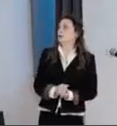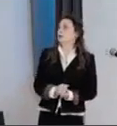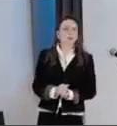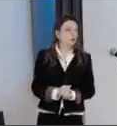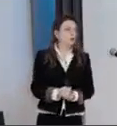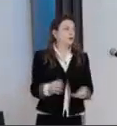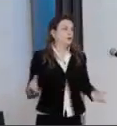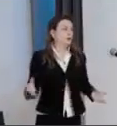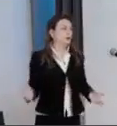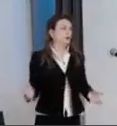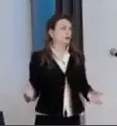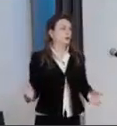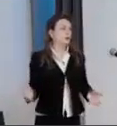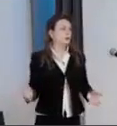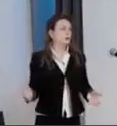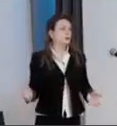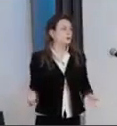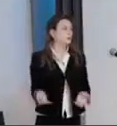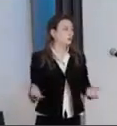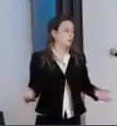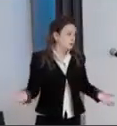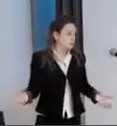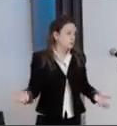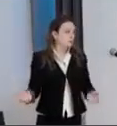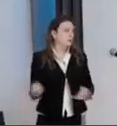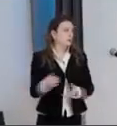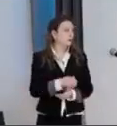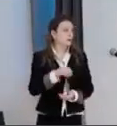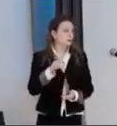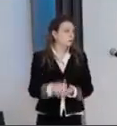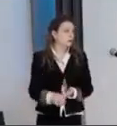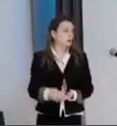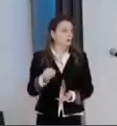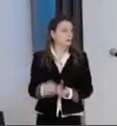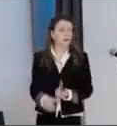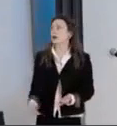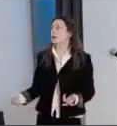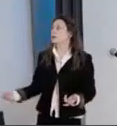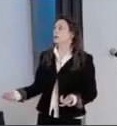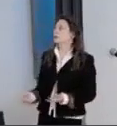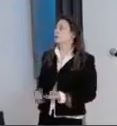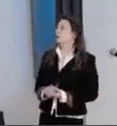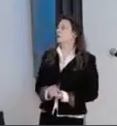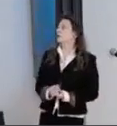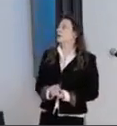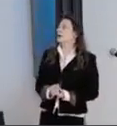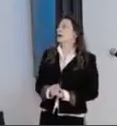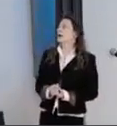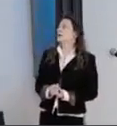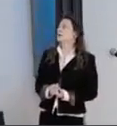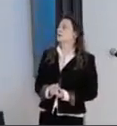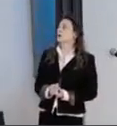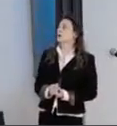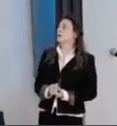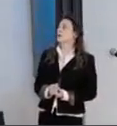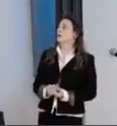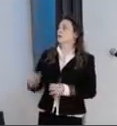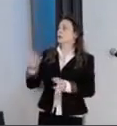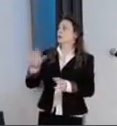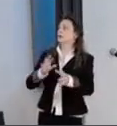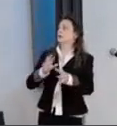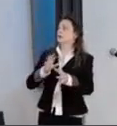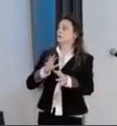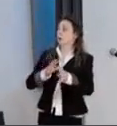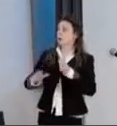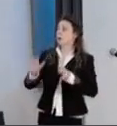all we need to appreciate here is formal properties, colors, shapes, reflectance, and so on. And if